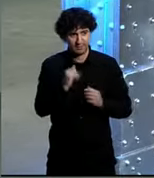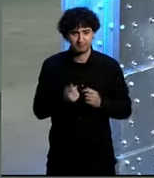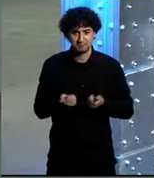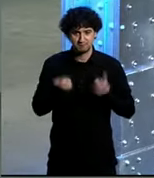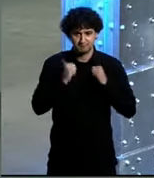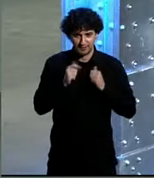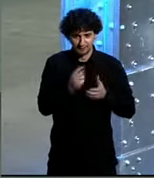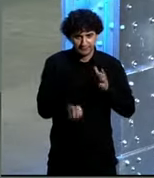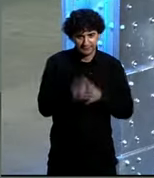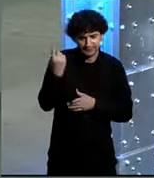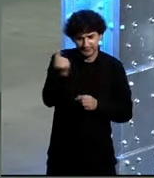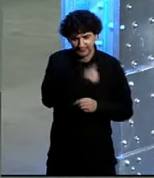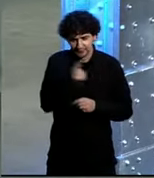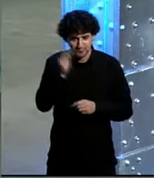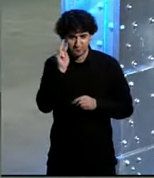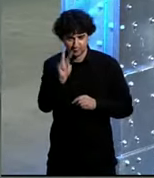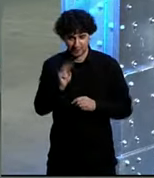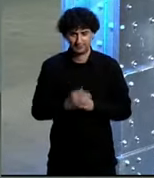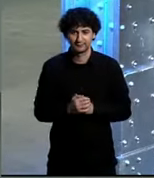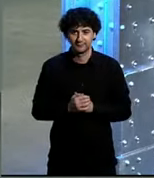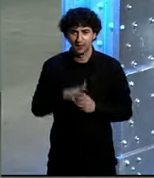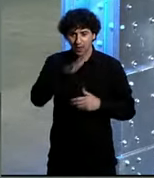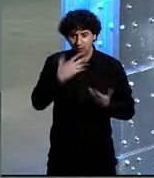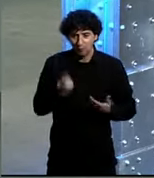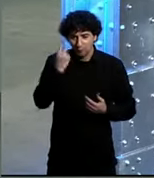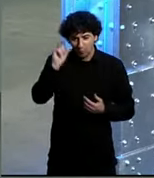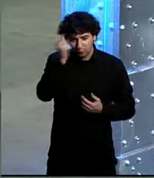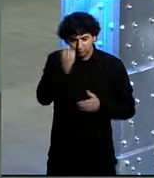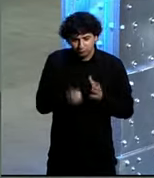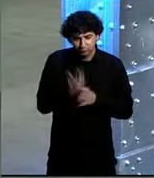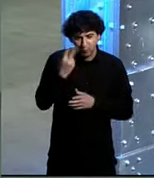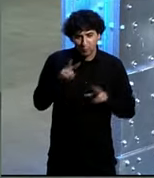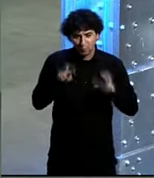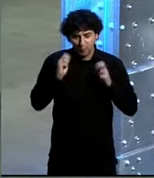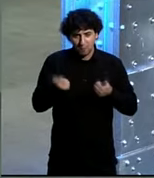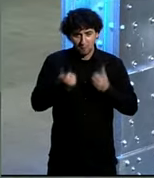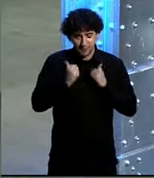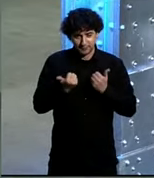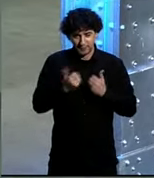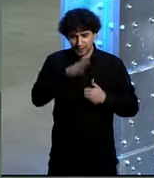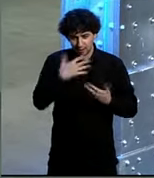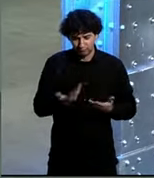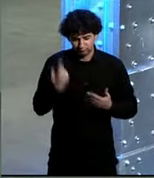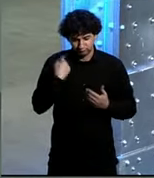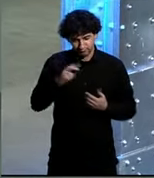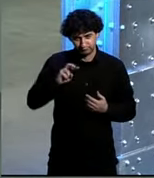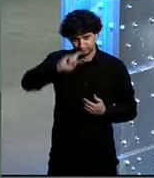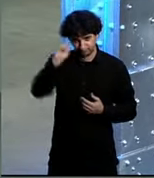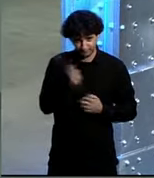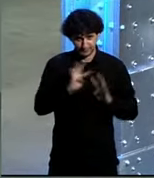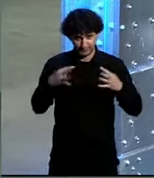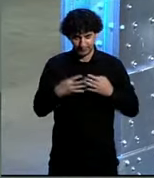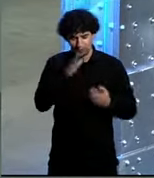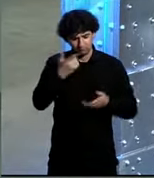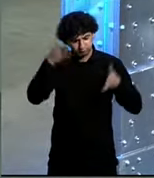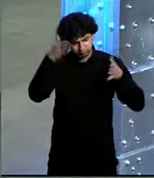Autonomous University of Barcelona. I teach at the Master of Audiovisual Design, and I also teach in other